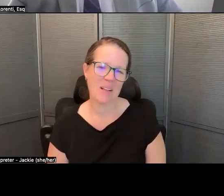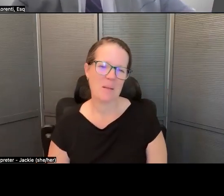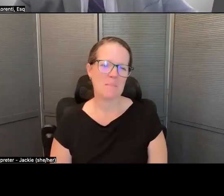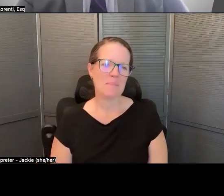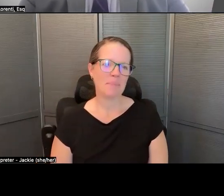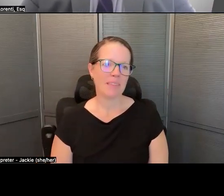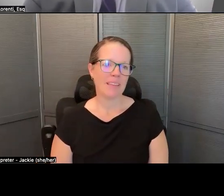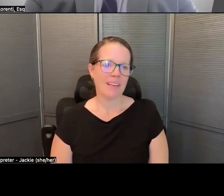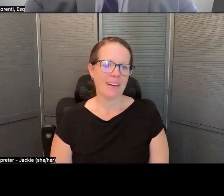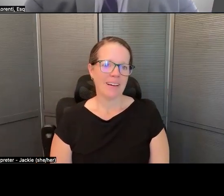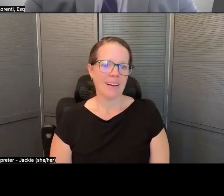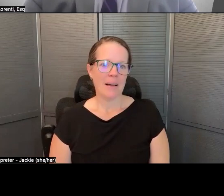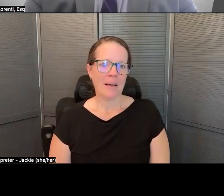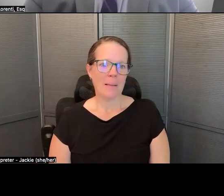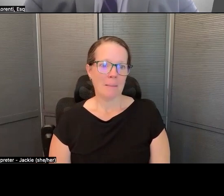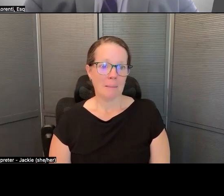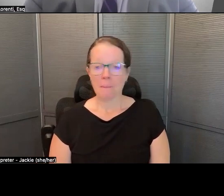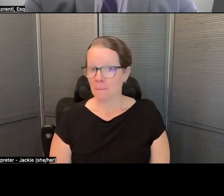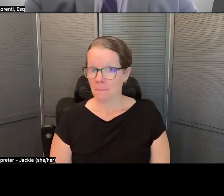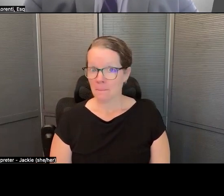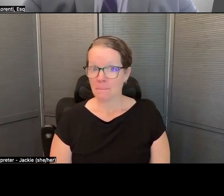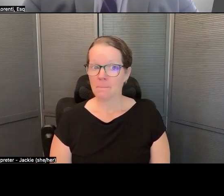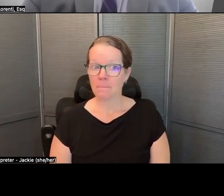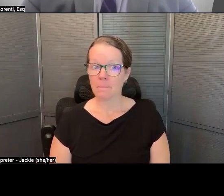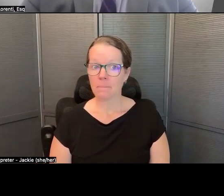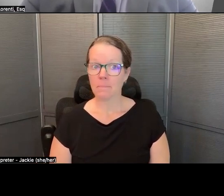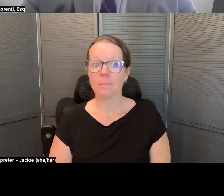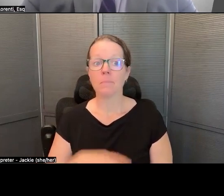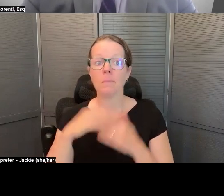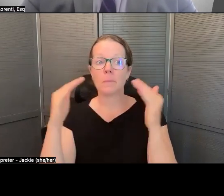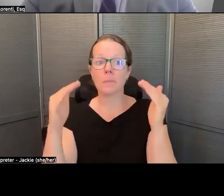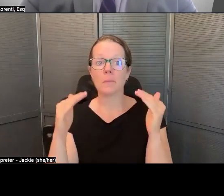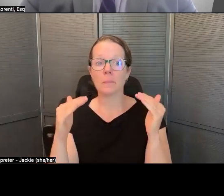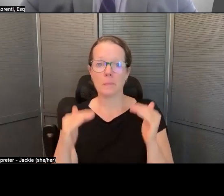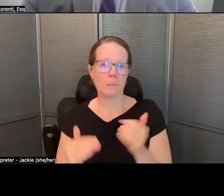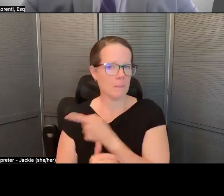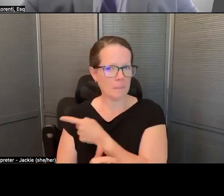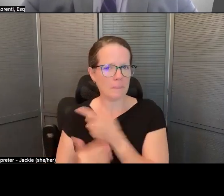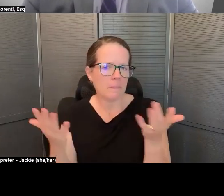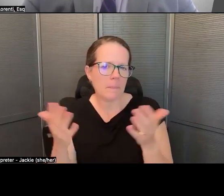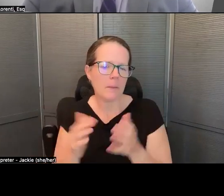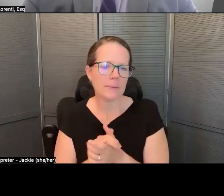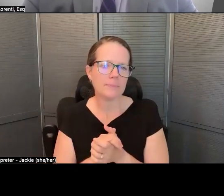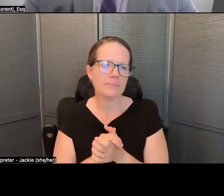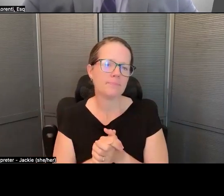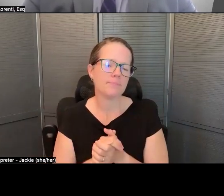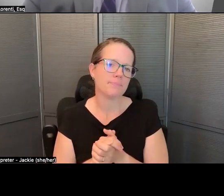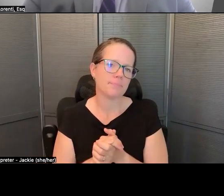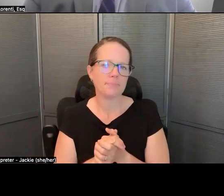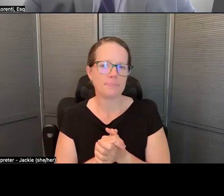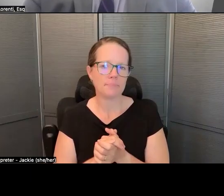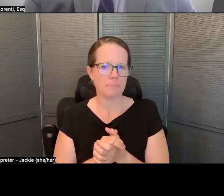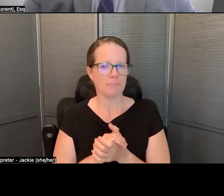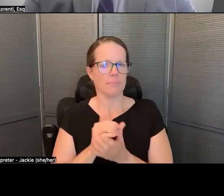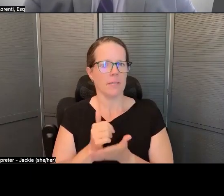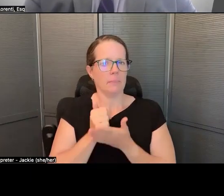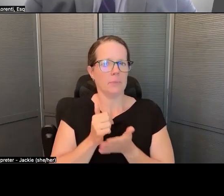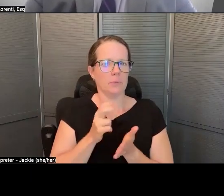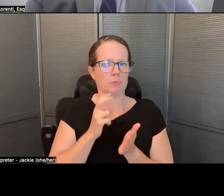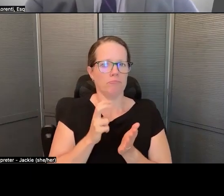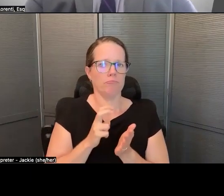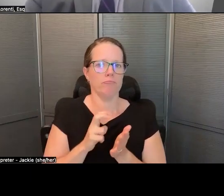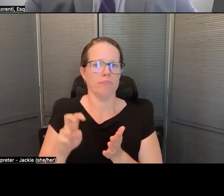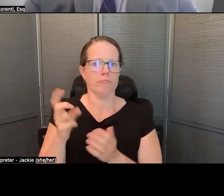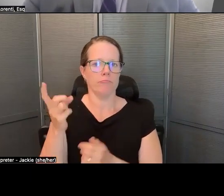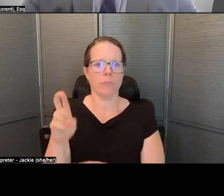So this is just the point here being just as a way of segueing into a presentation that